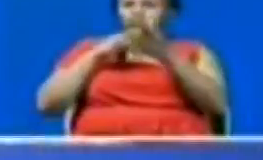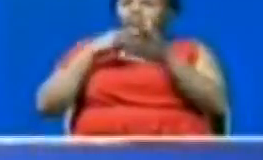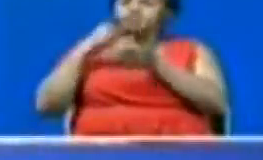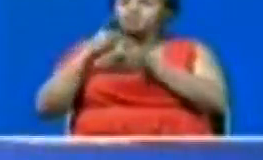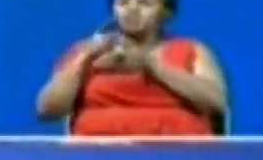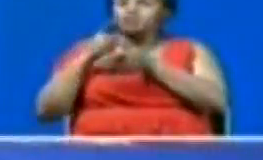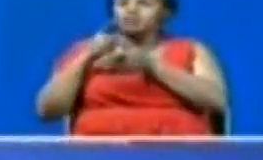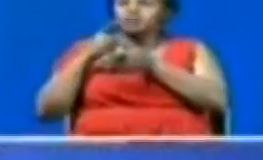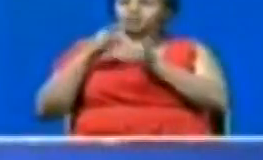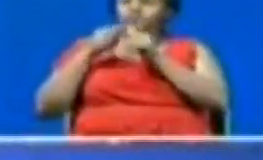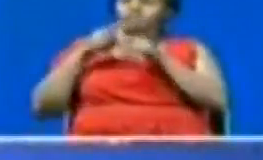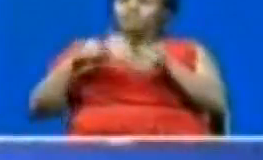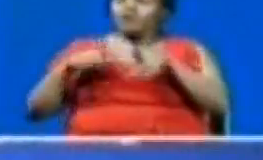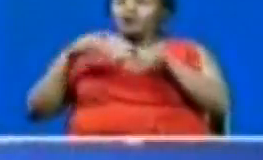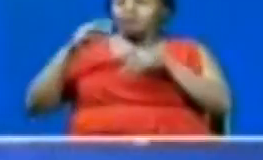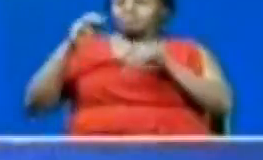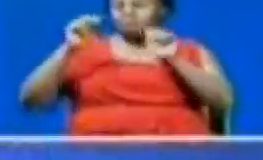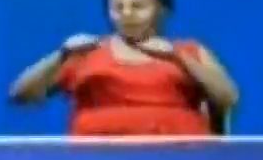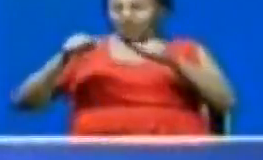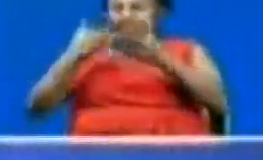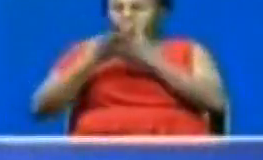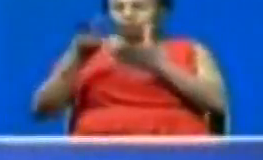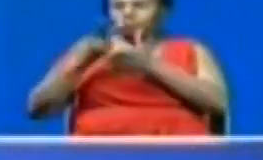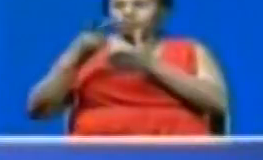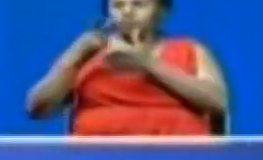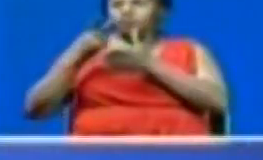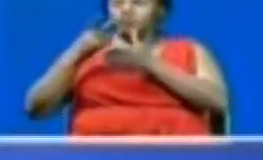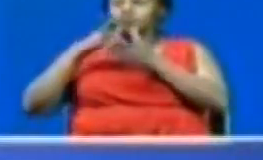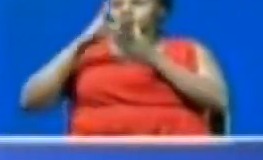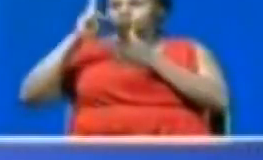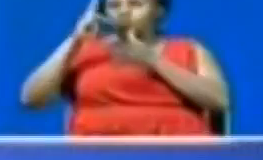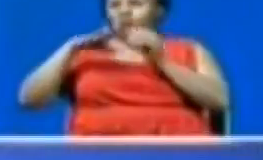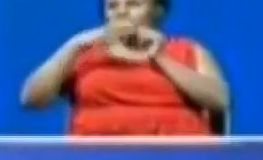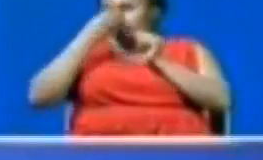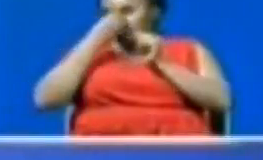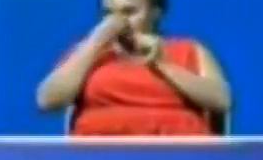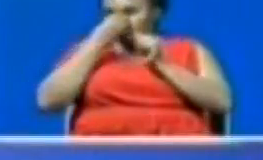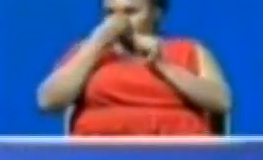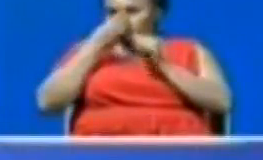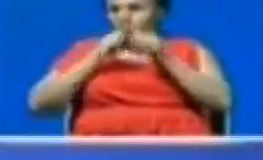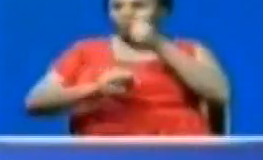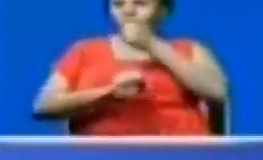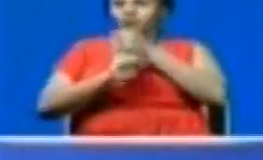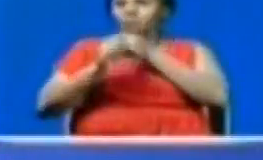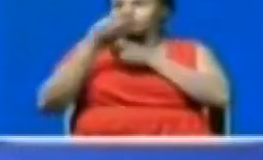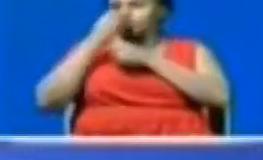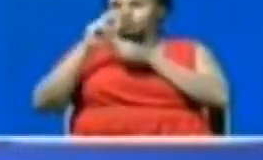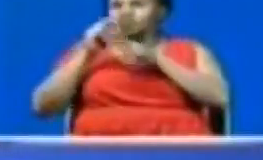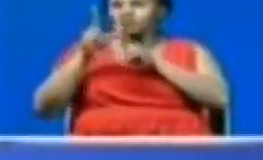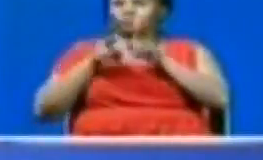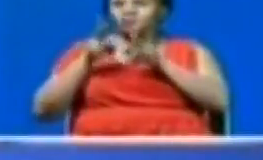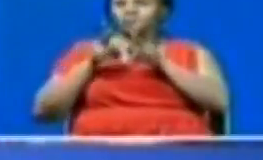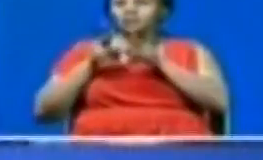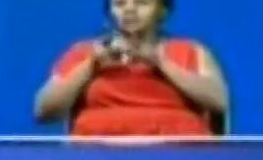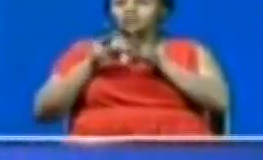claims of existence of an agreement between Ruto and his boss President Uhuru Kenyatta to support Ruto's 2022 State